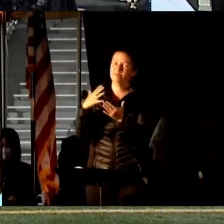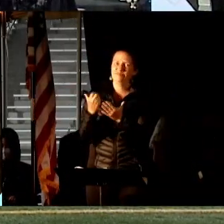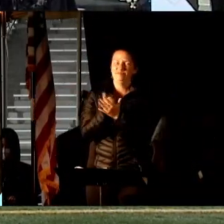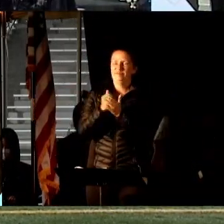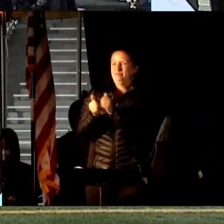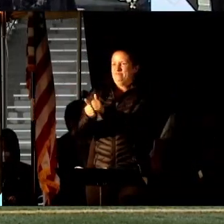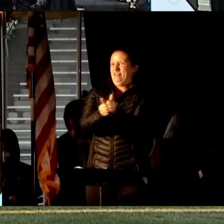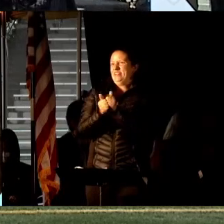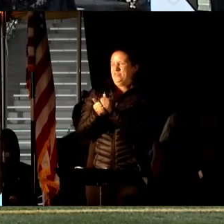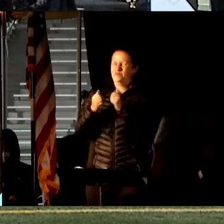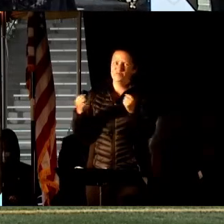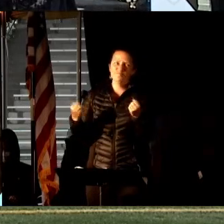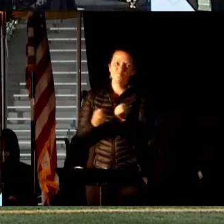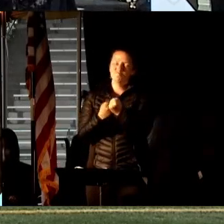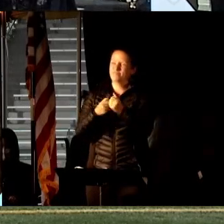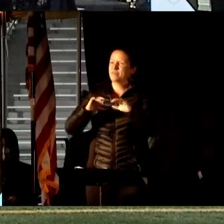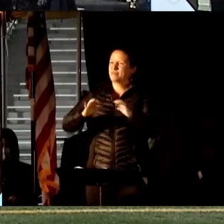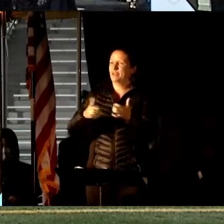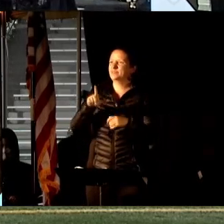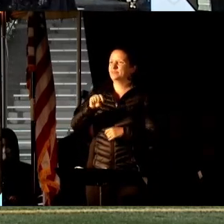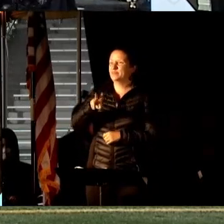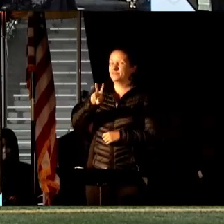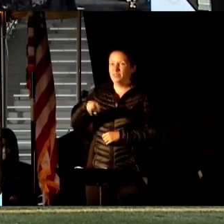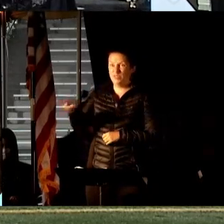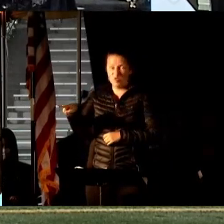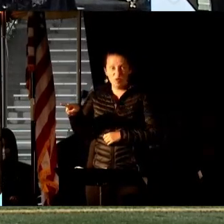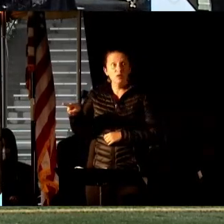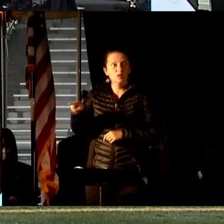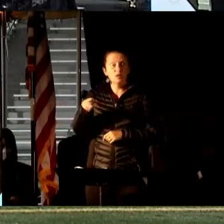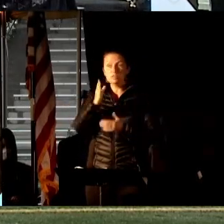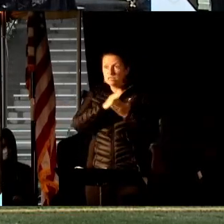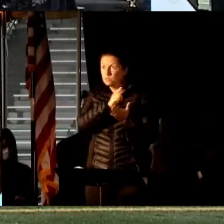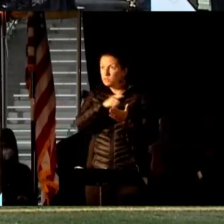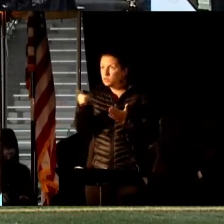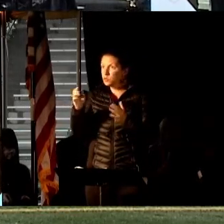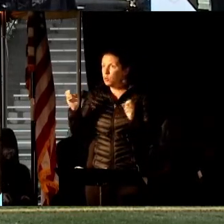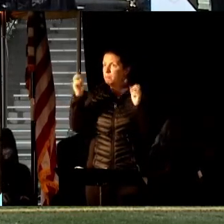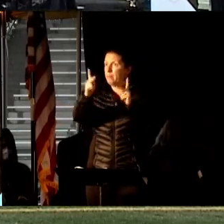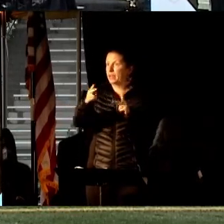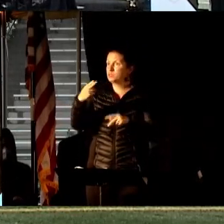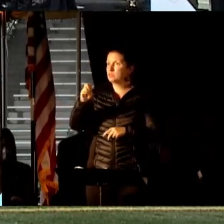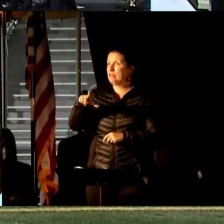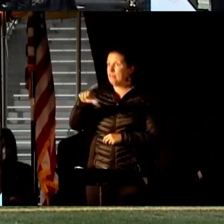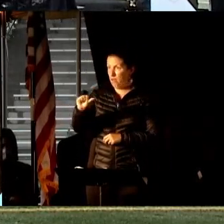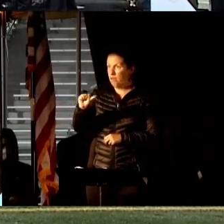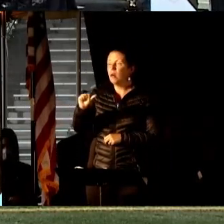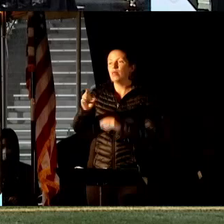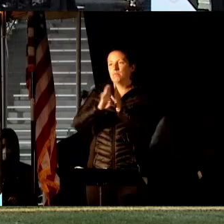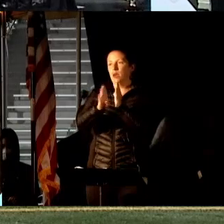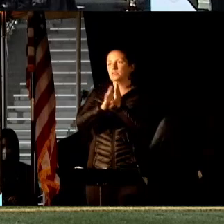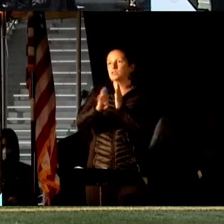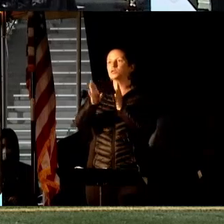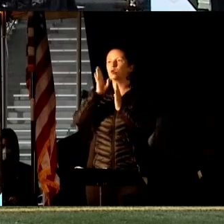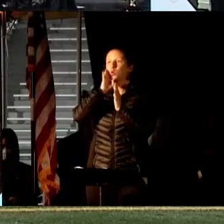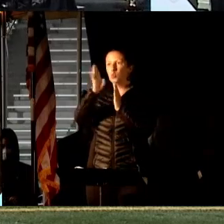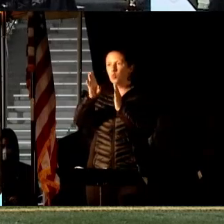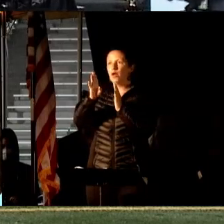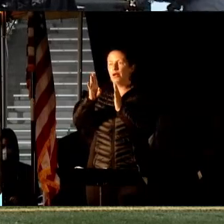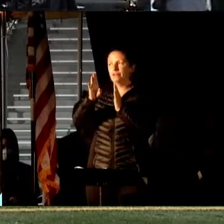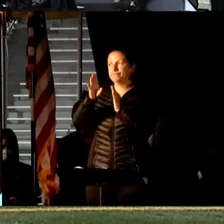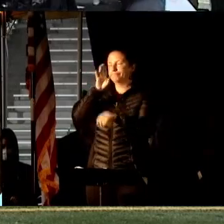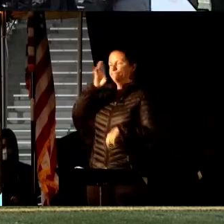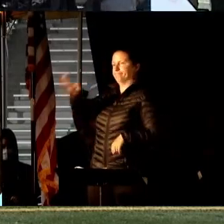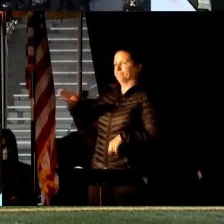2022. For those of you heading back to Gila, buses will load by Cascade Middle School immediately following the conclusion